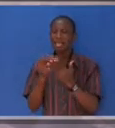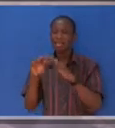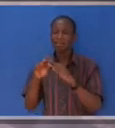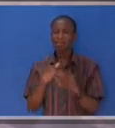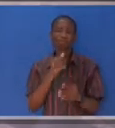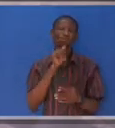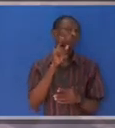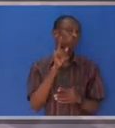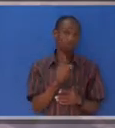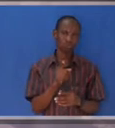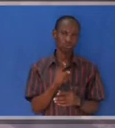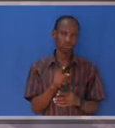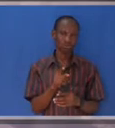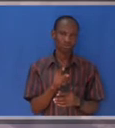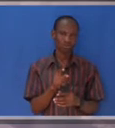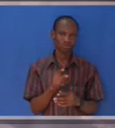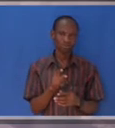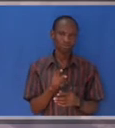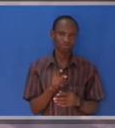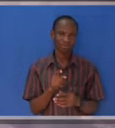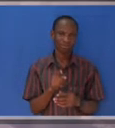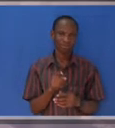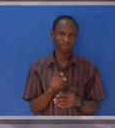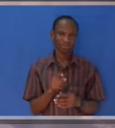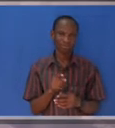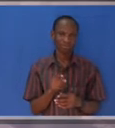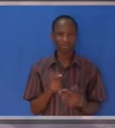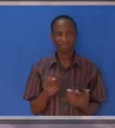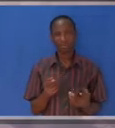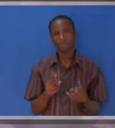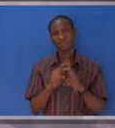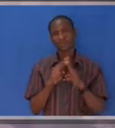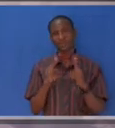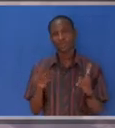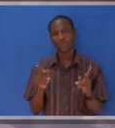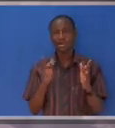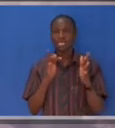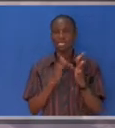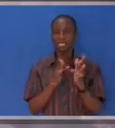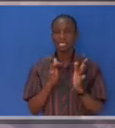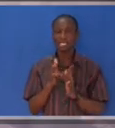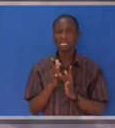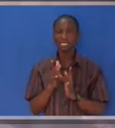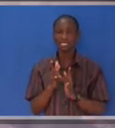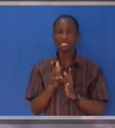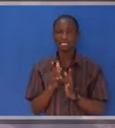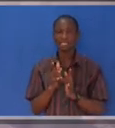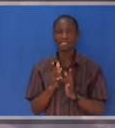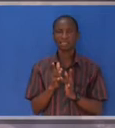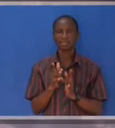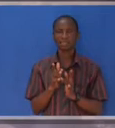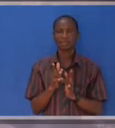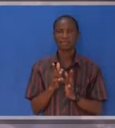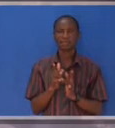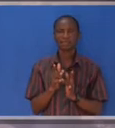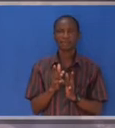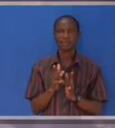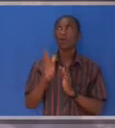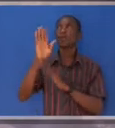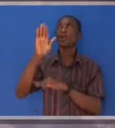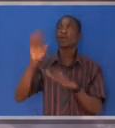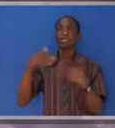bia ba bi ne asone no so nti onua dofo Jesus, eno onyankopon, edi